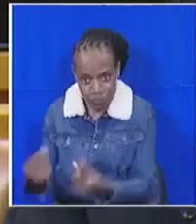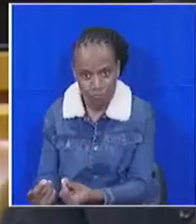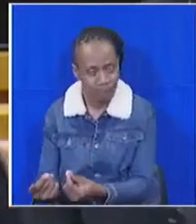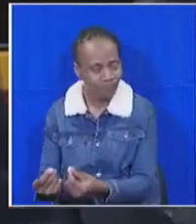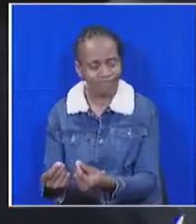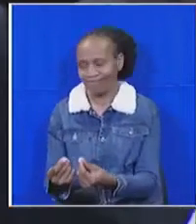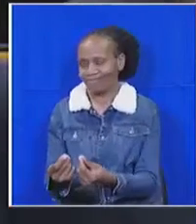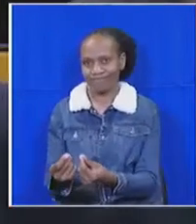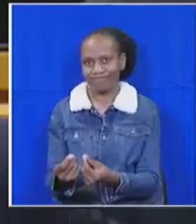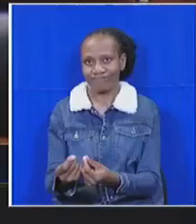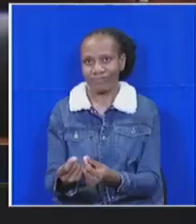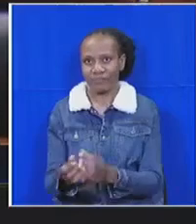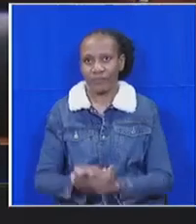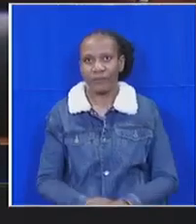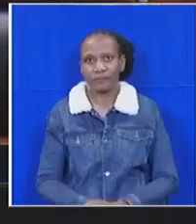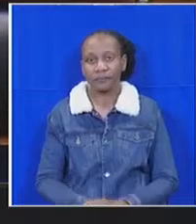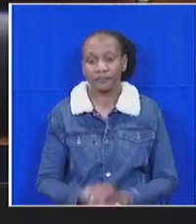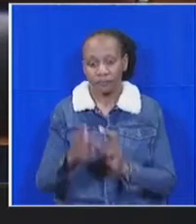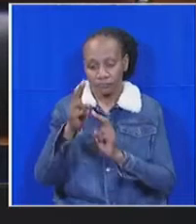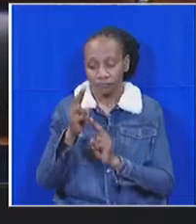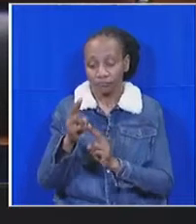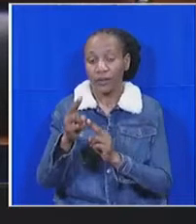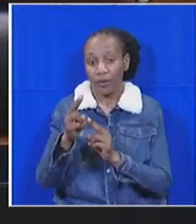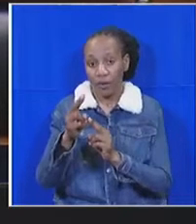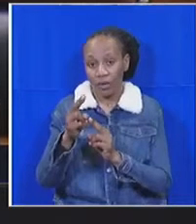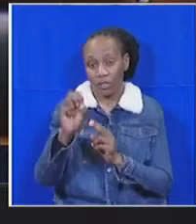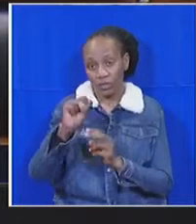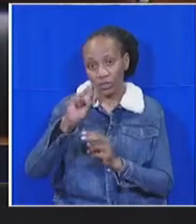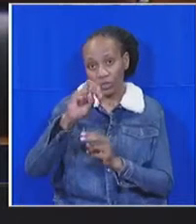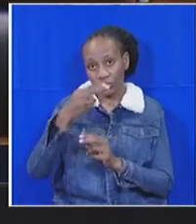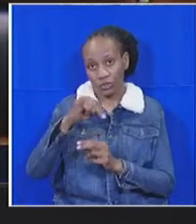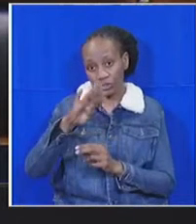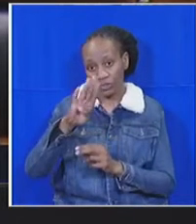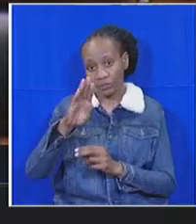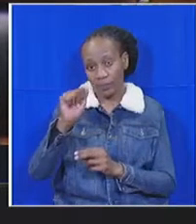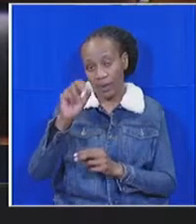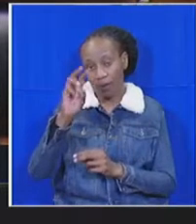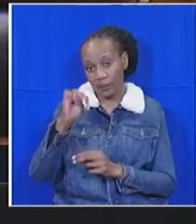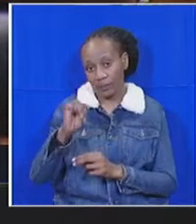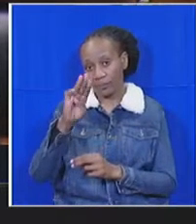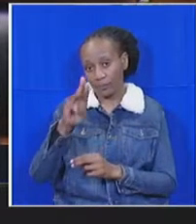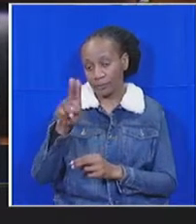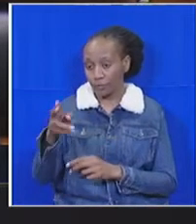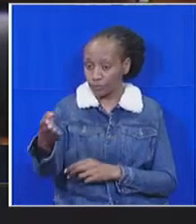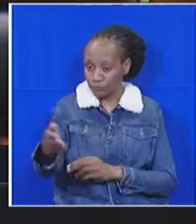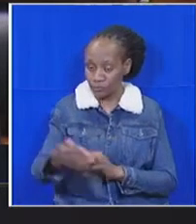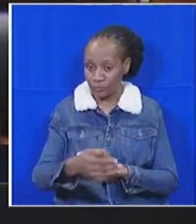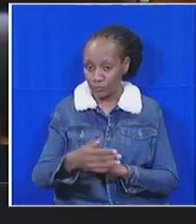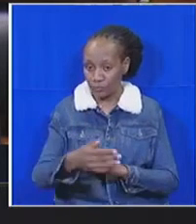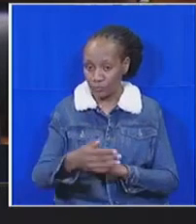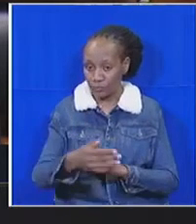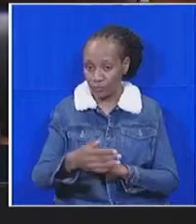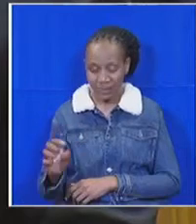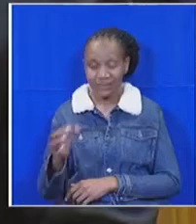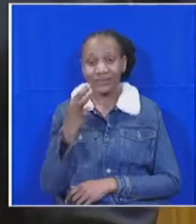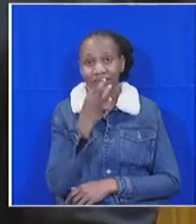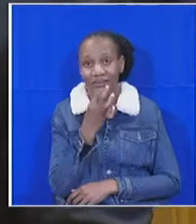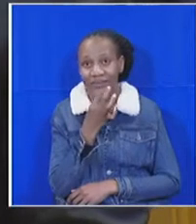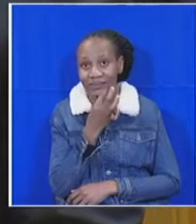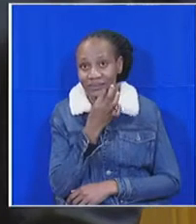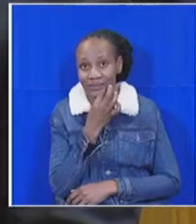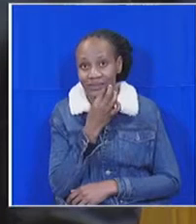Chair. Honorable Shibambu, your hand was up first. Oh, you want to come again? I'll give you a opportunity. To the form and